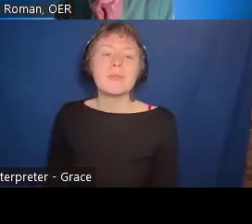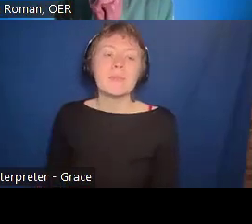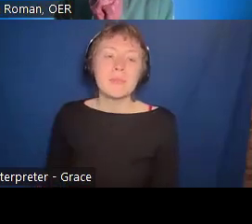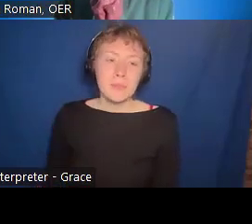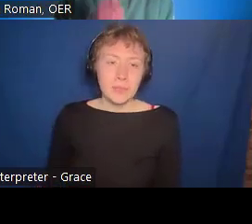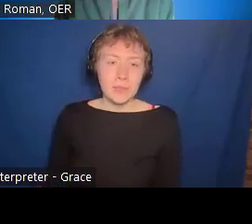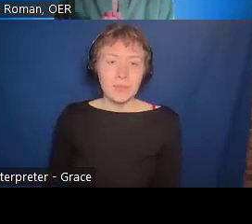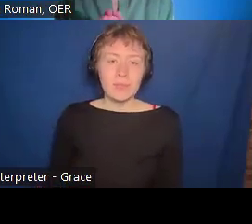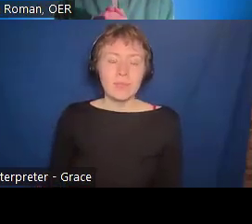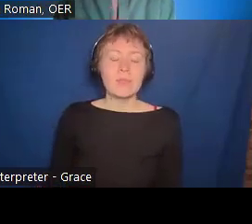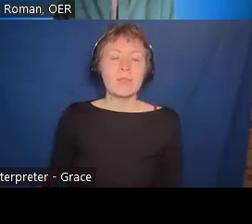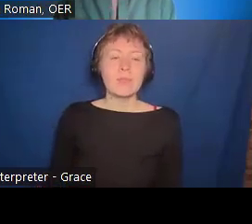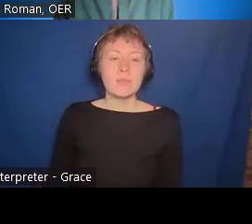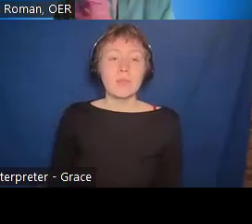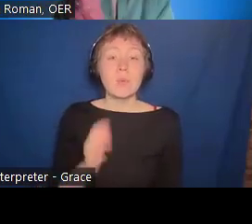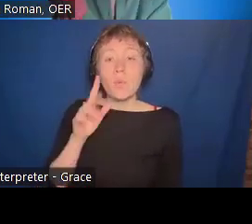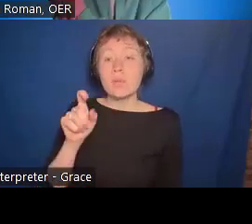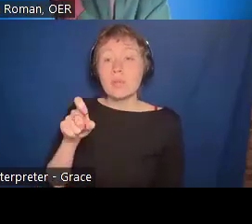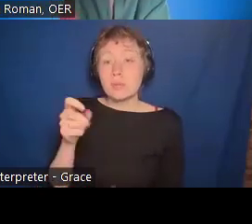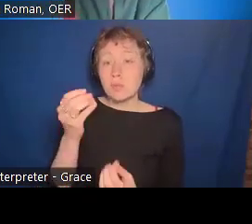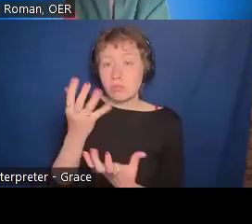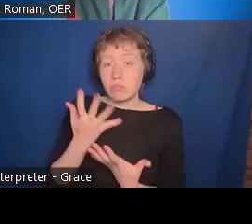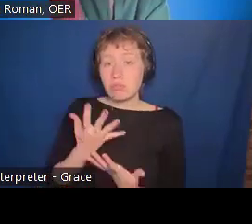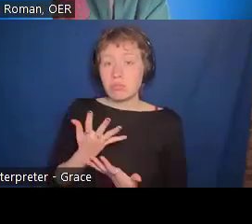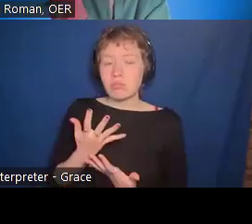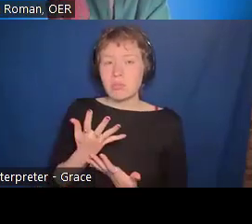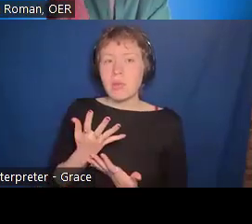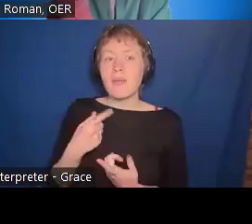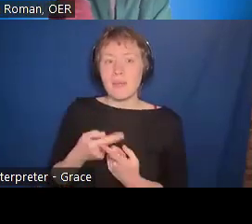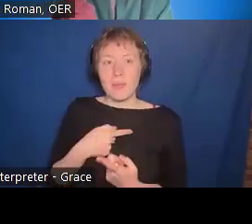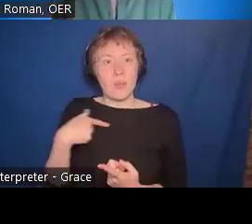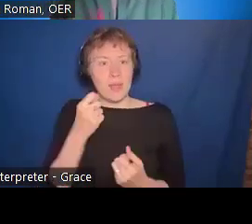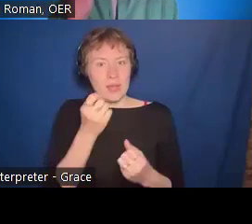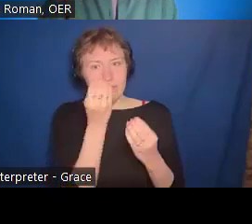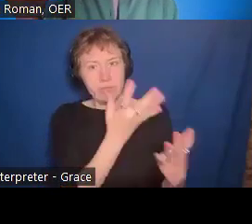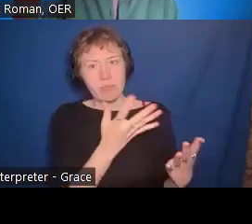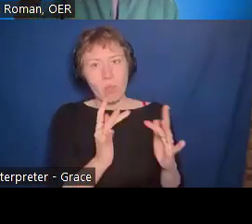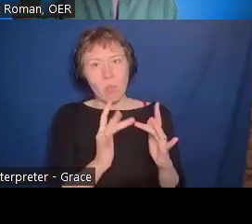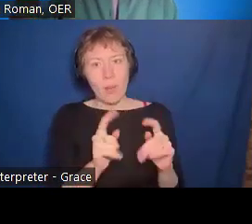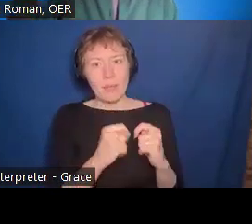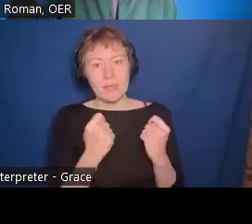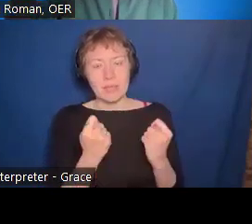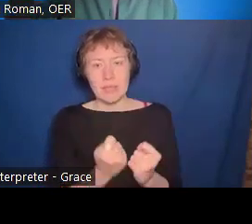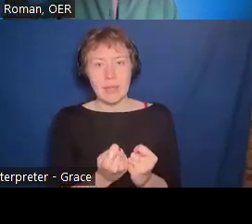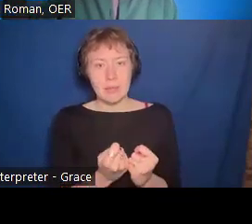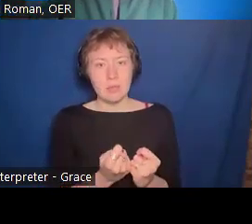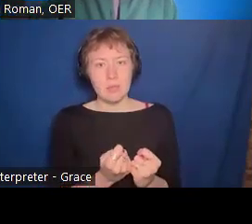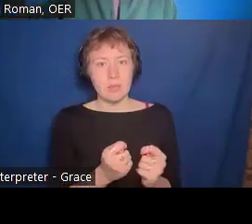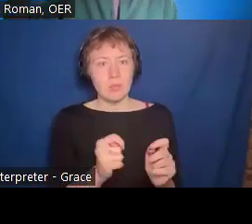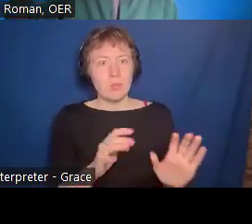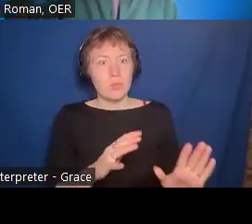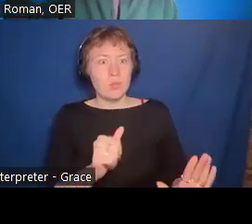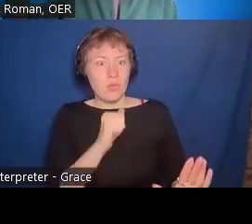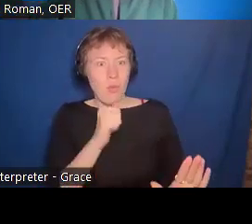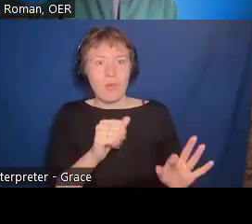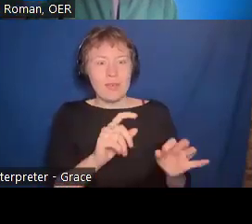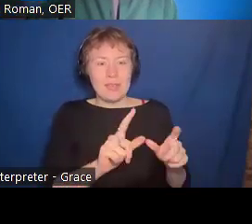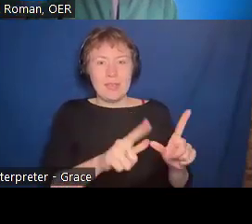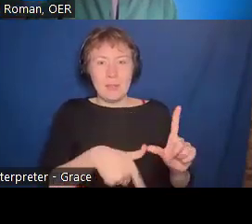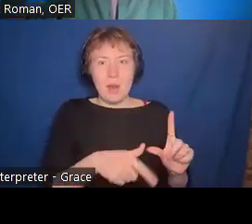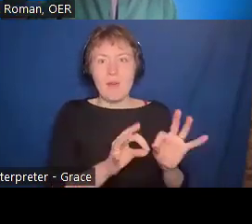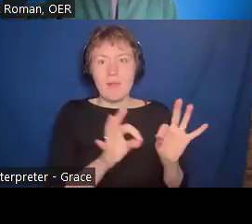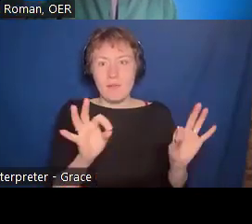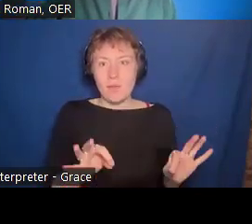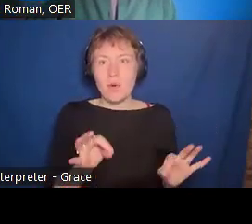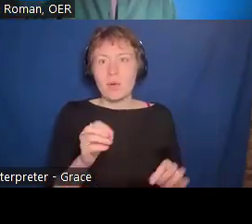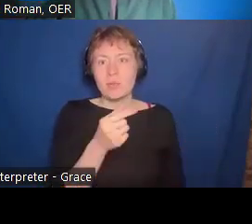inform us so we can tell the guide, the web team, to not expire the Forms G